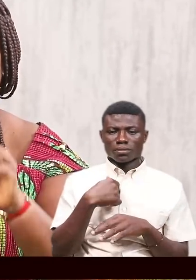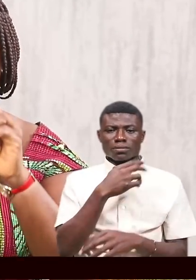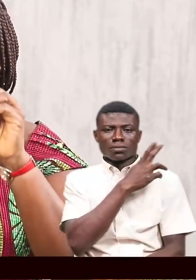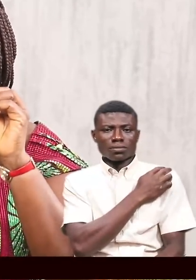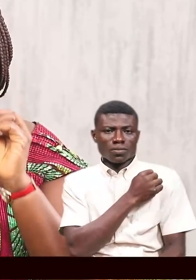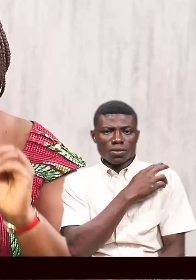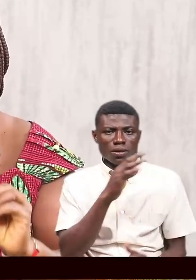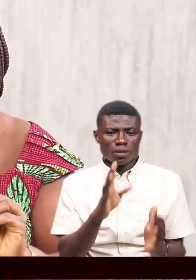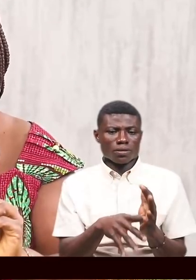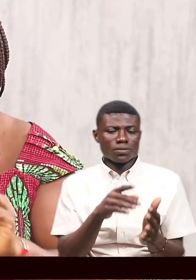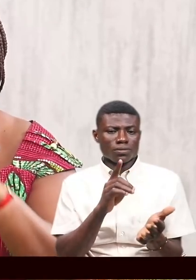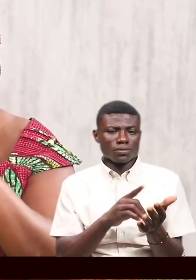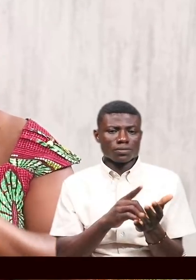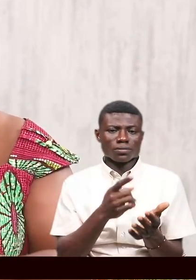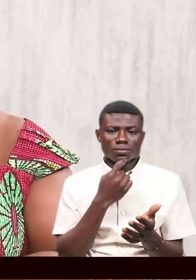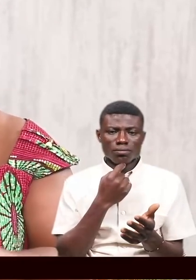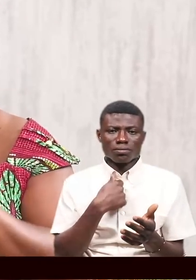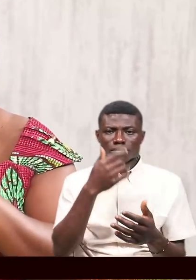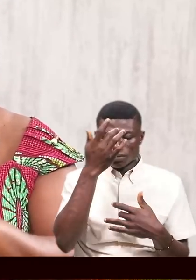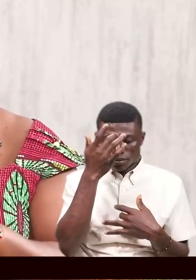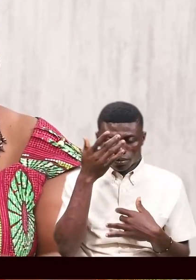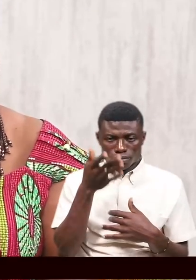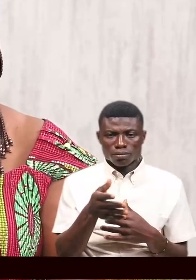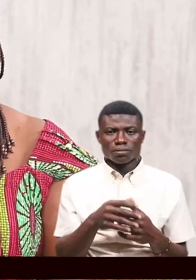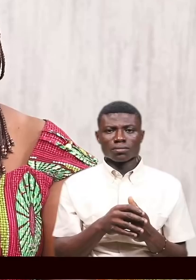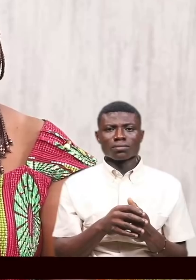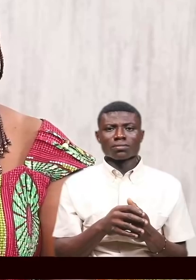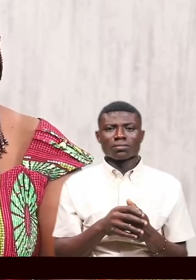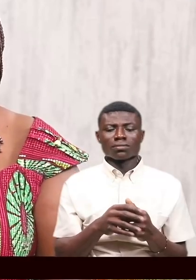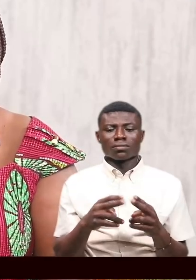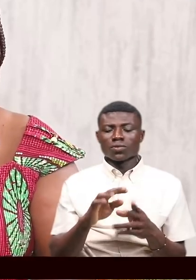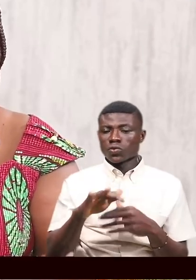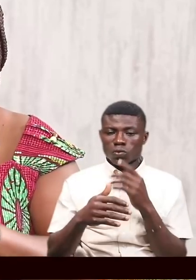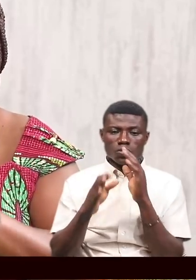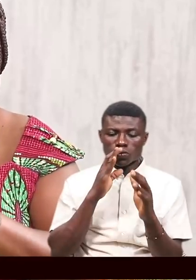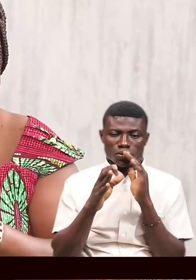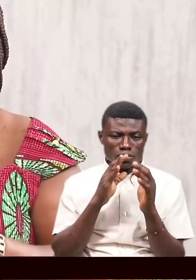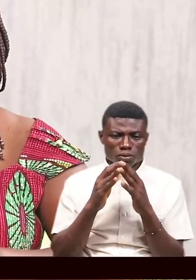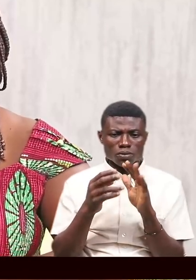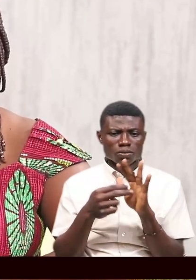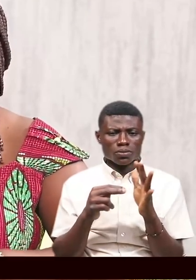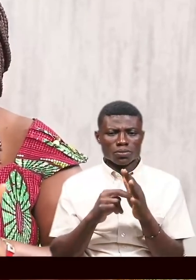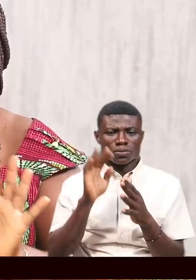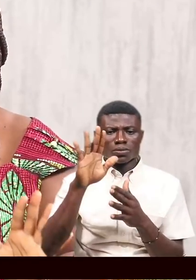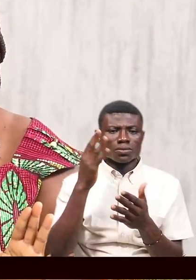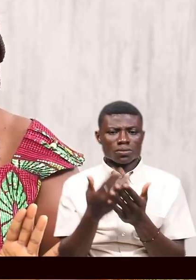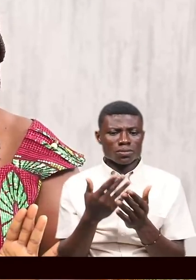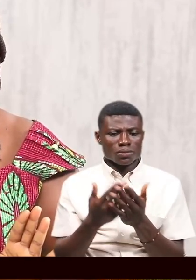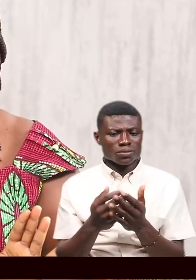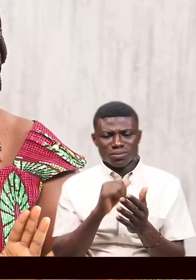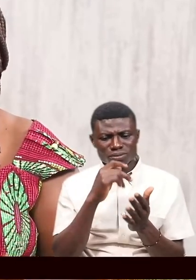my doctor and diagnose me say we ne ha me kasa ni ni nyam nu so no usikasam